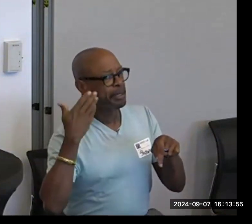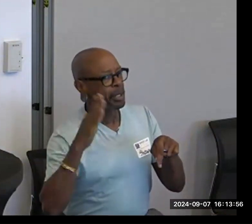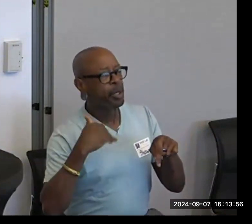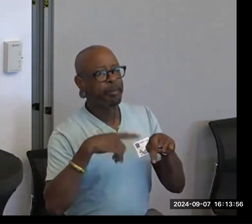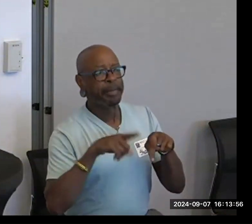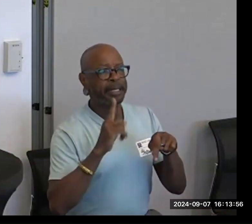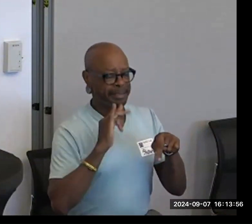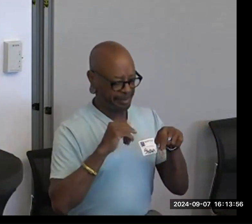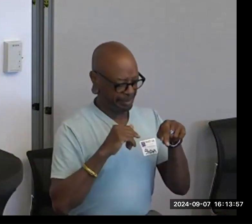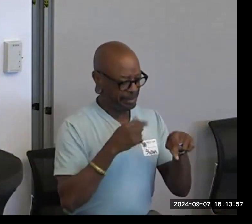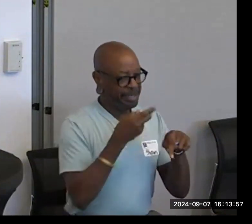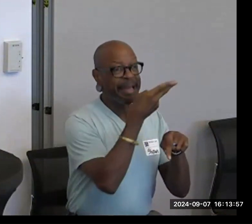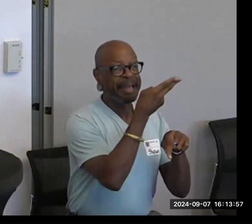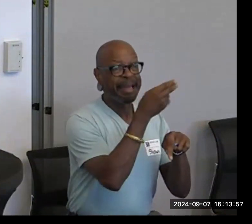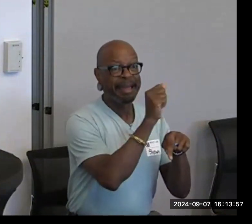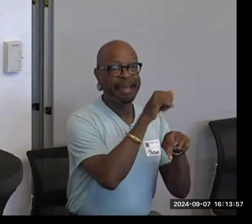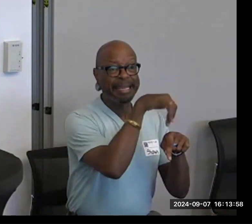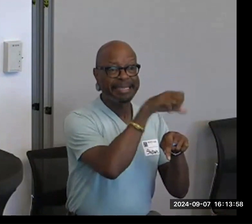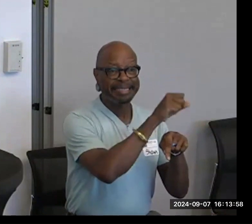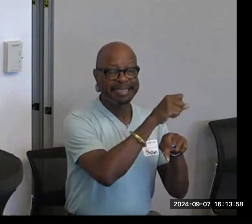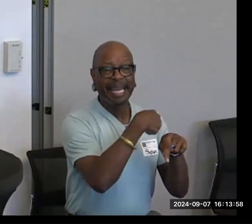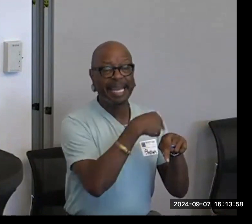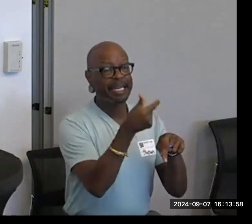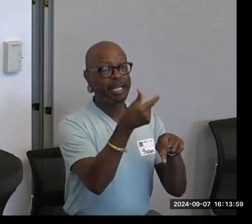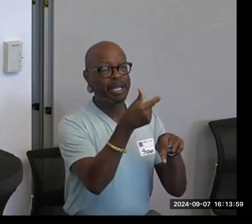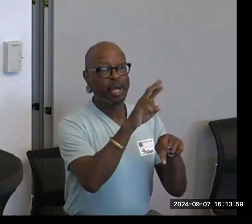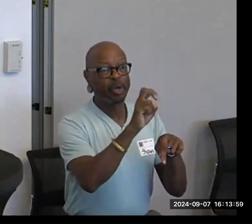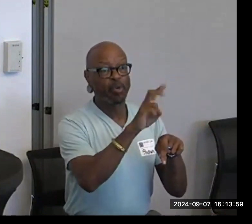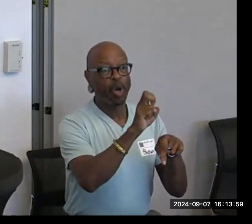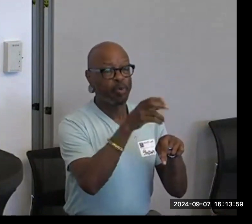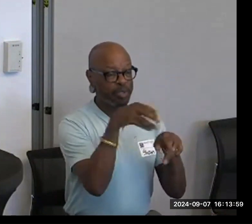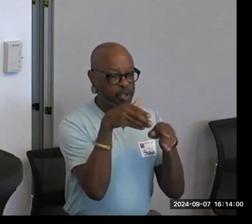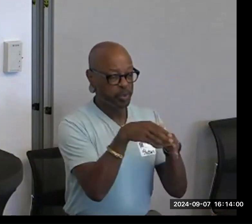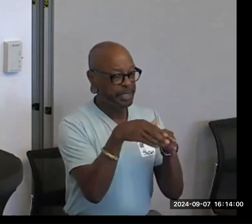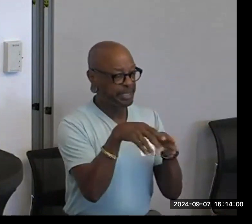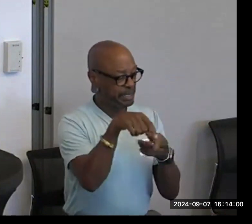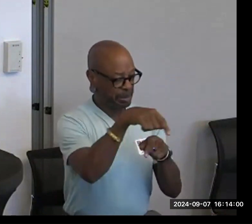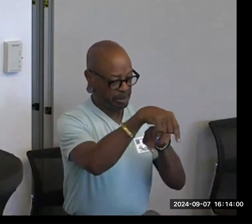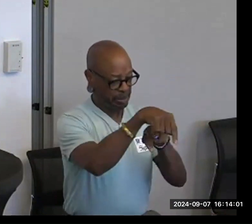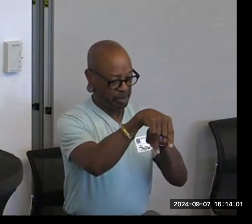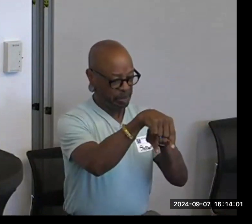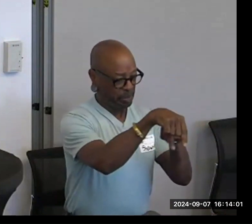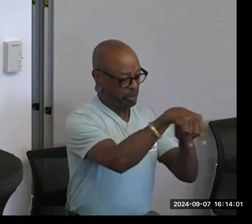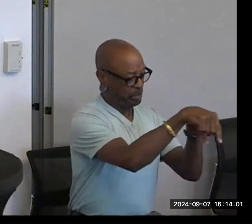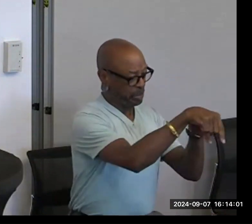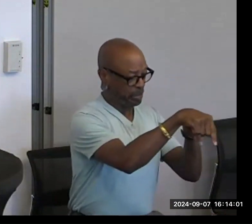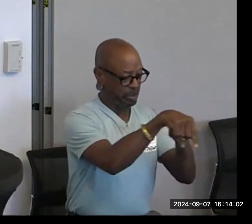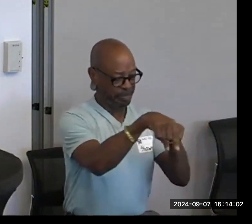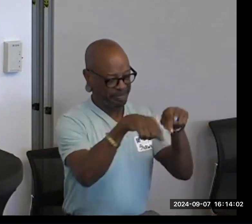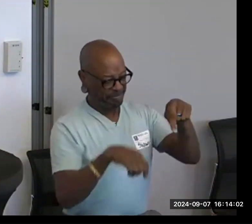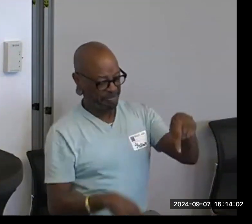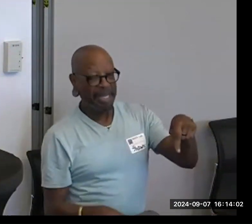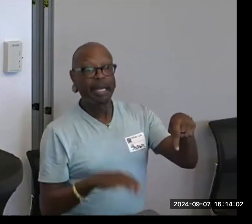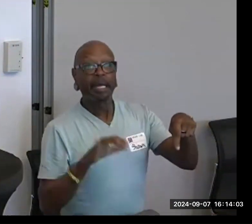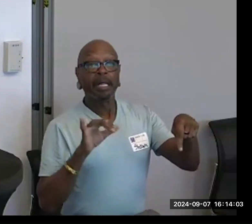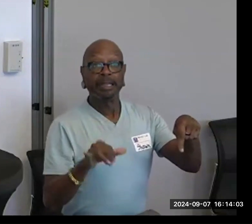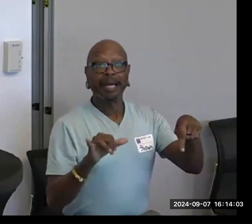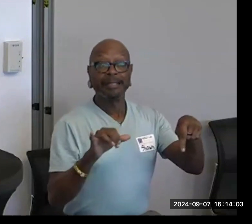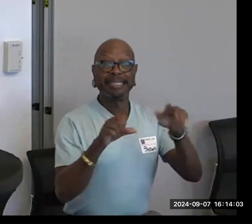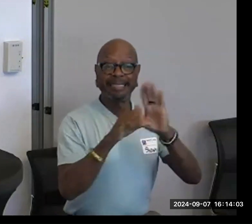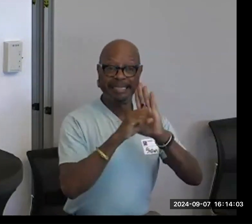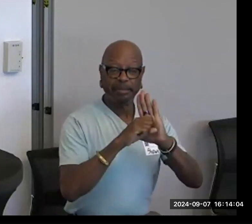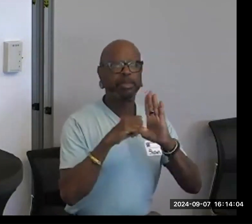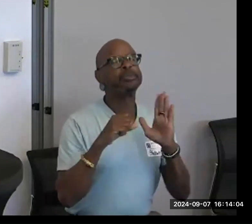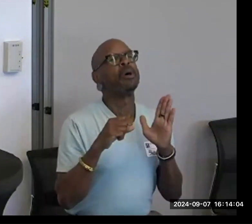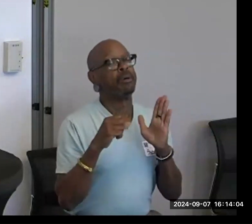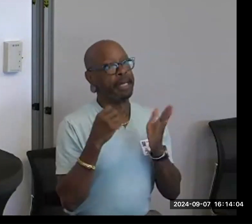between Hayes and Grove. Anyway, those symbols make this map make sense. And